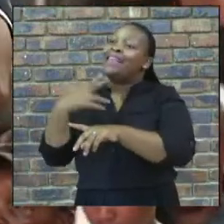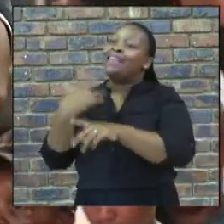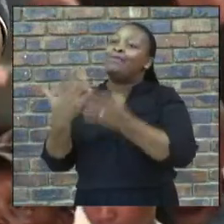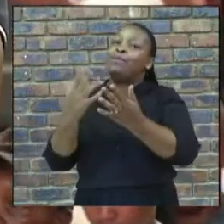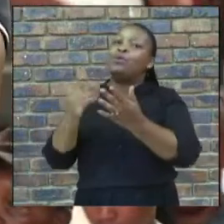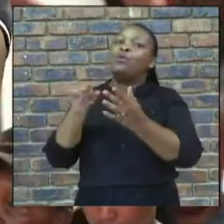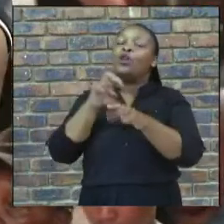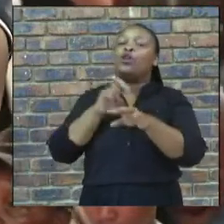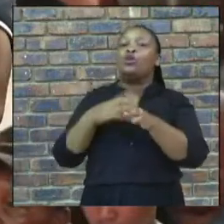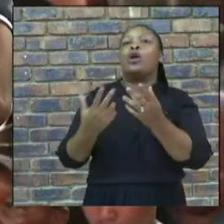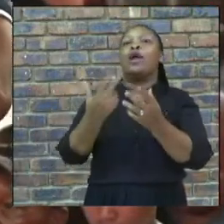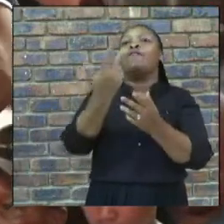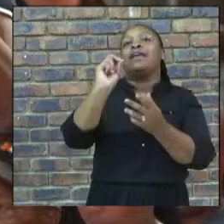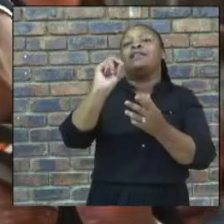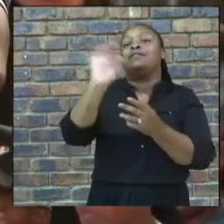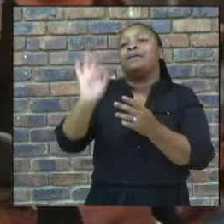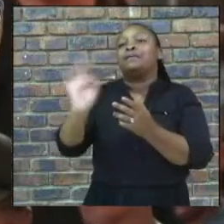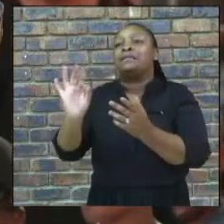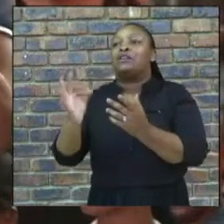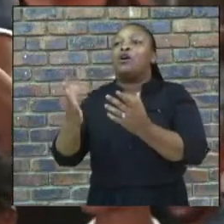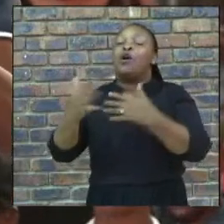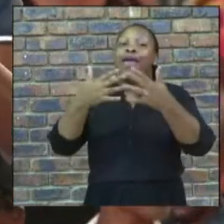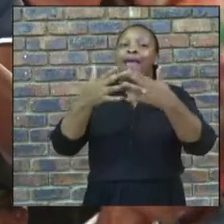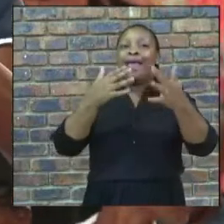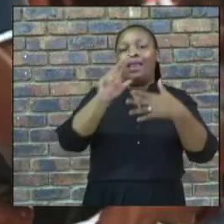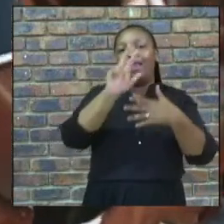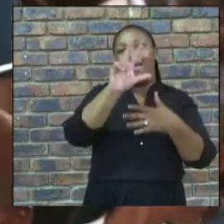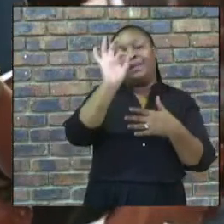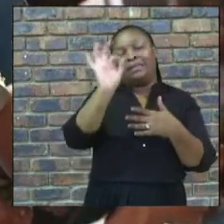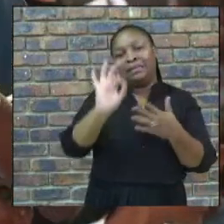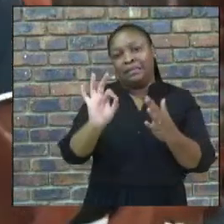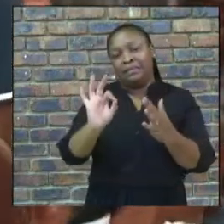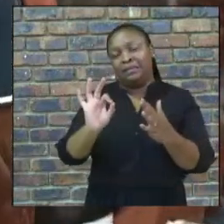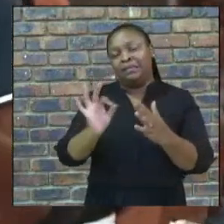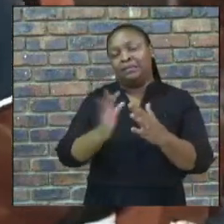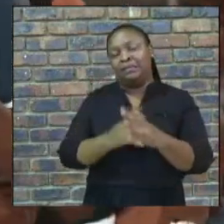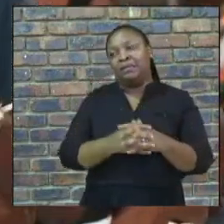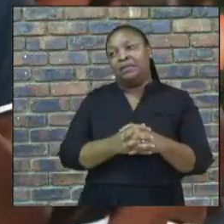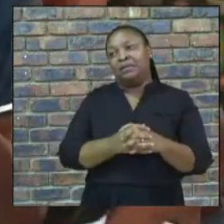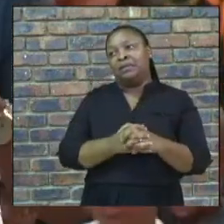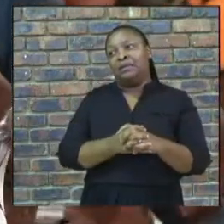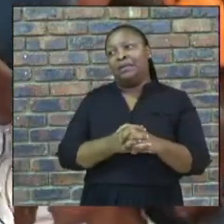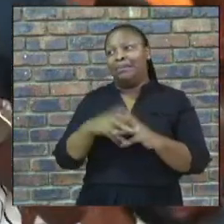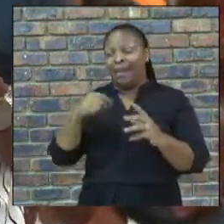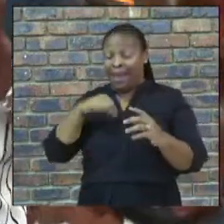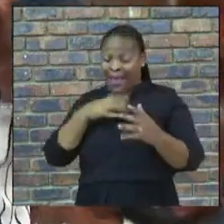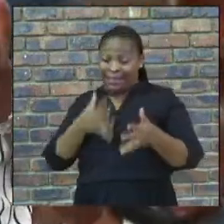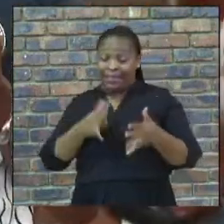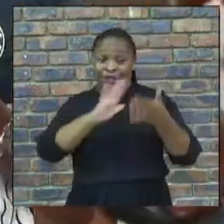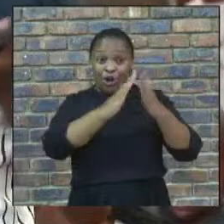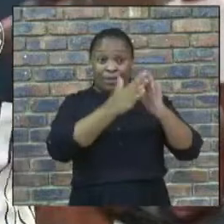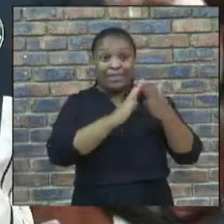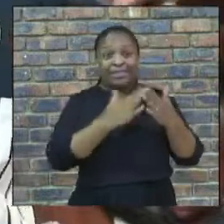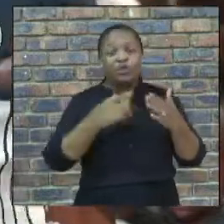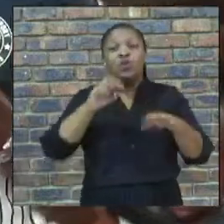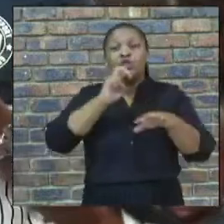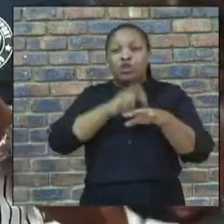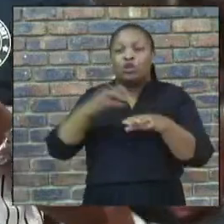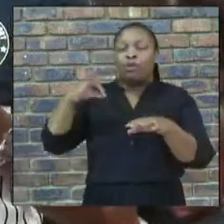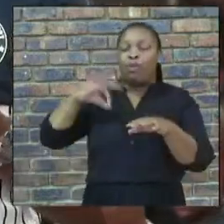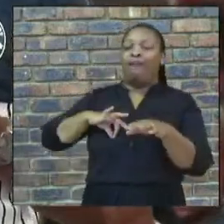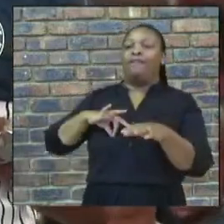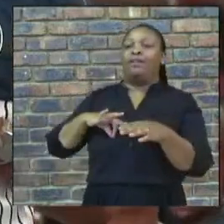got whatever percentage. At least ngiyazi ukuthi okay, the community yiyo-ke benefits from that